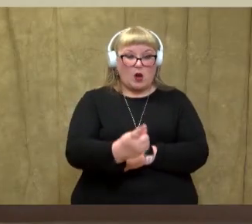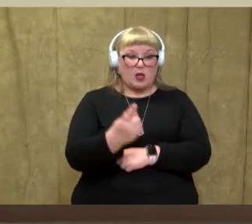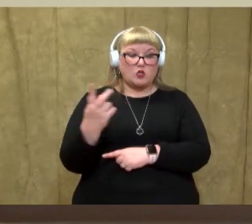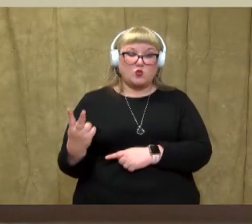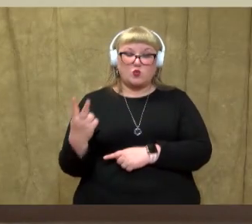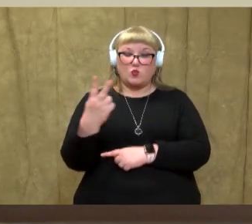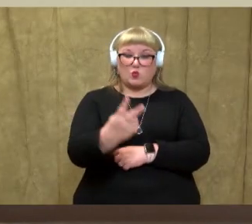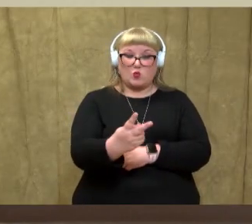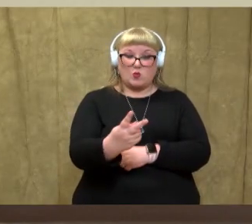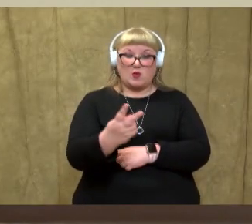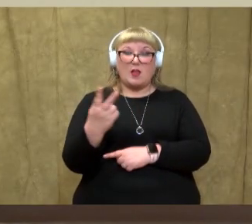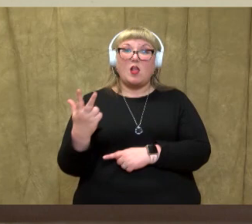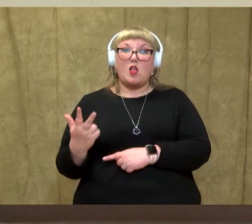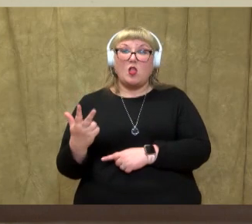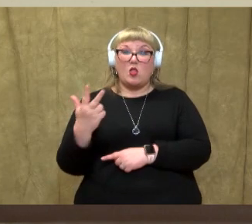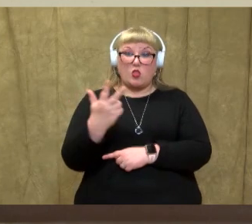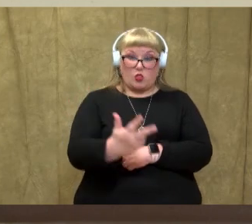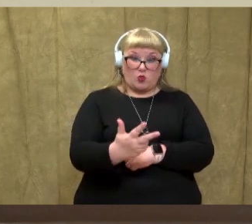2,